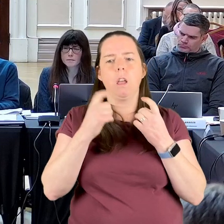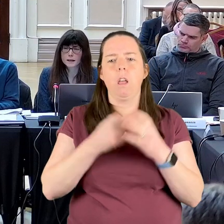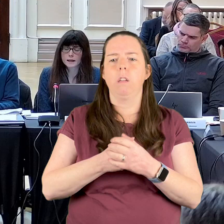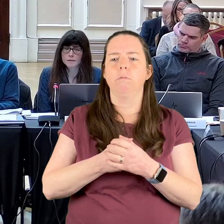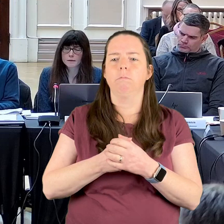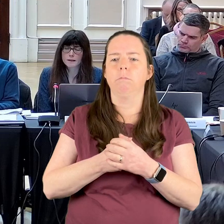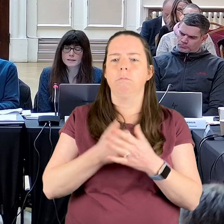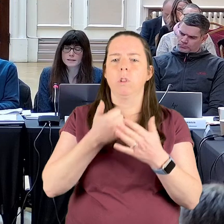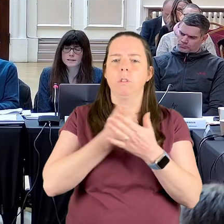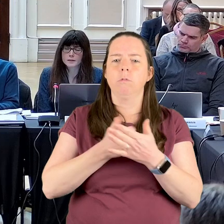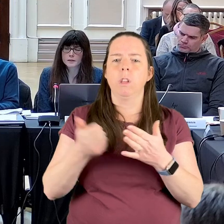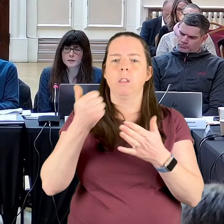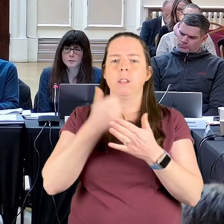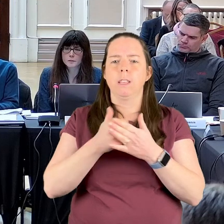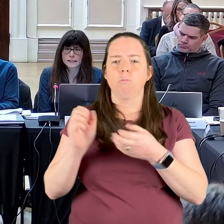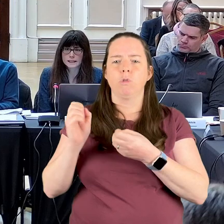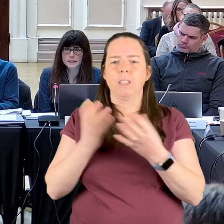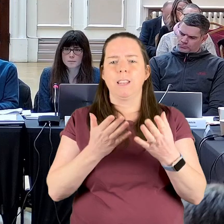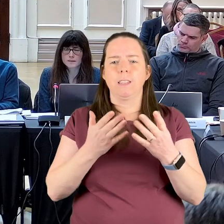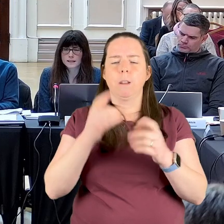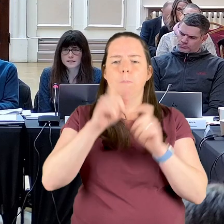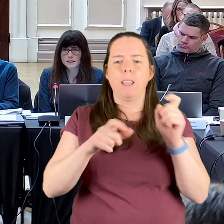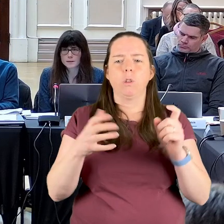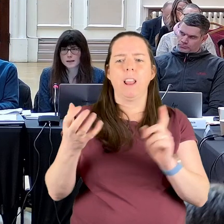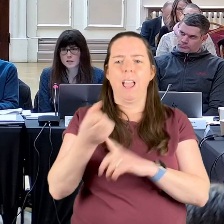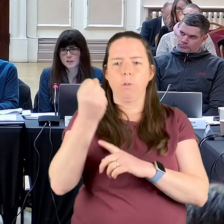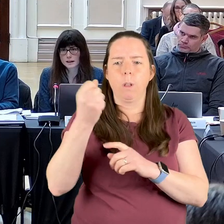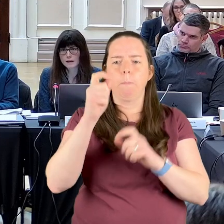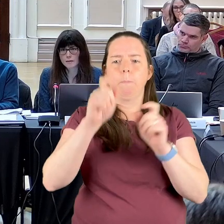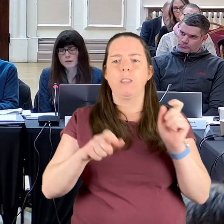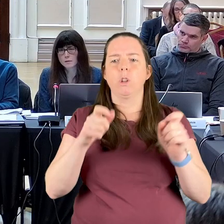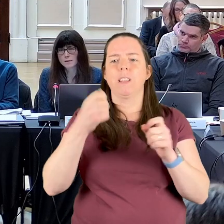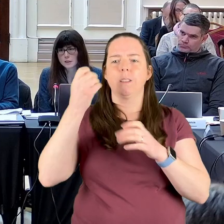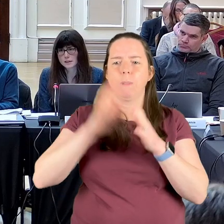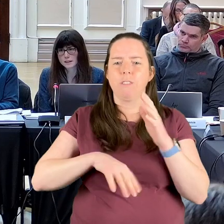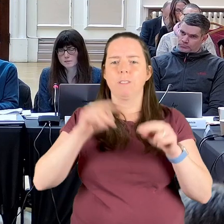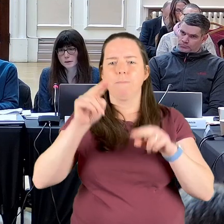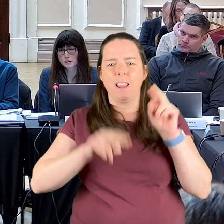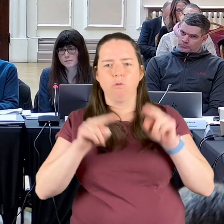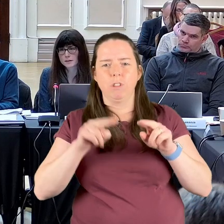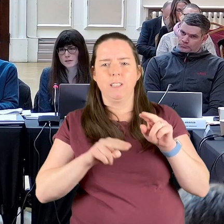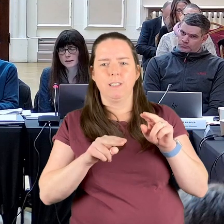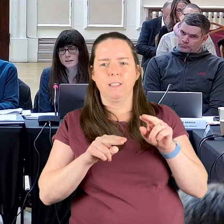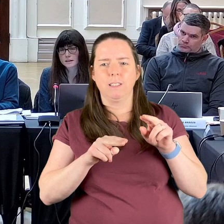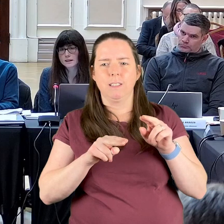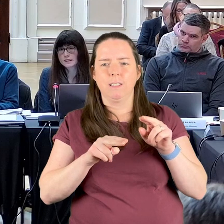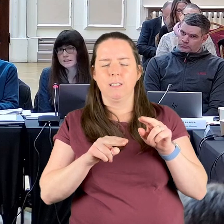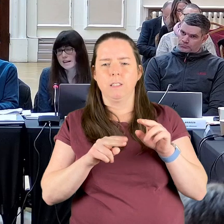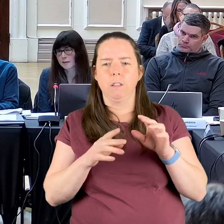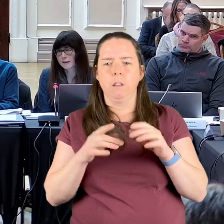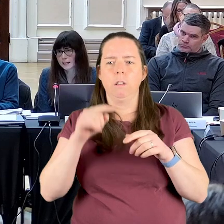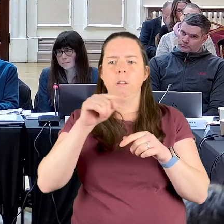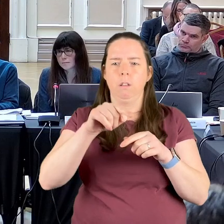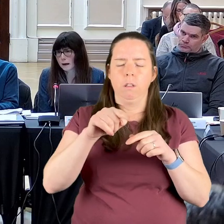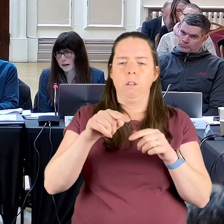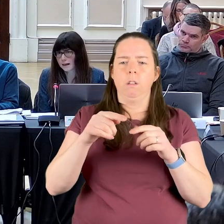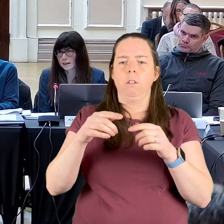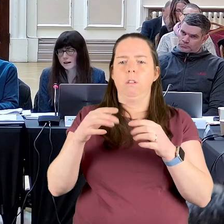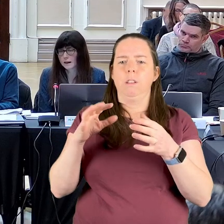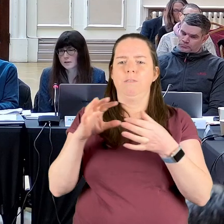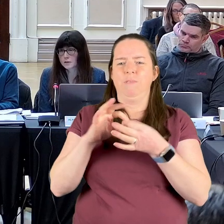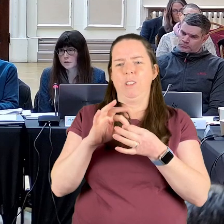can consider routinely presenting patient outcome and patient experience metrics disaggregated